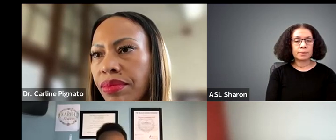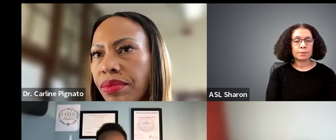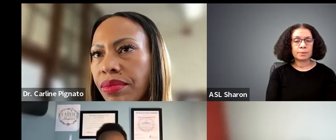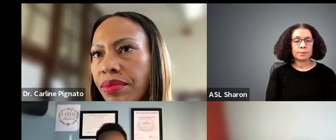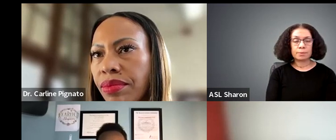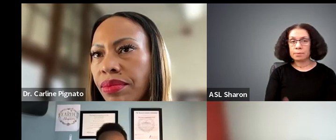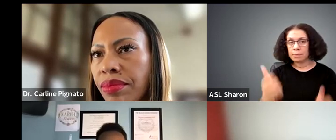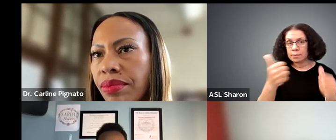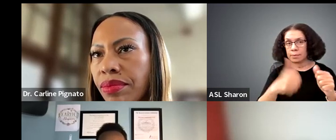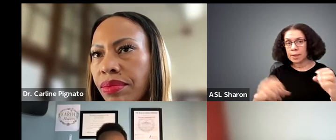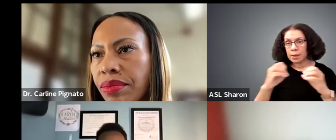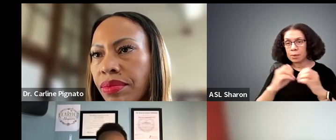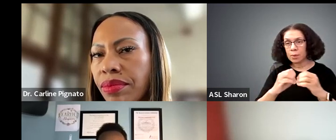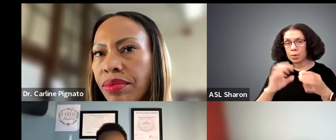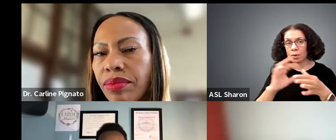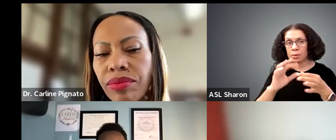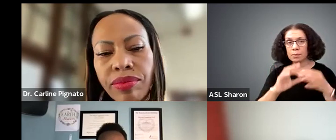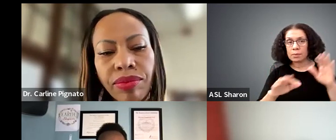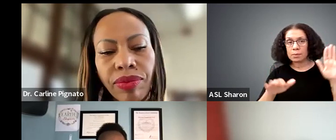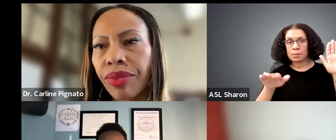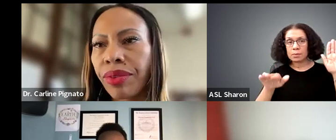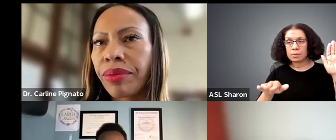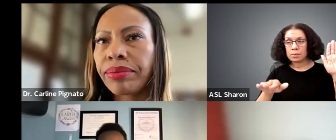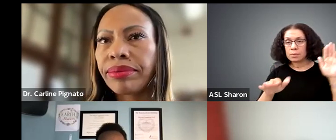Do we have anyone else who wishes to testify?